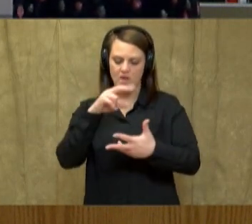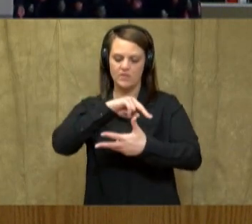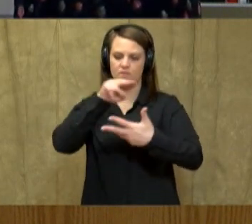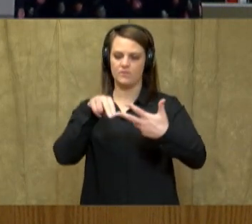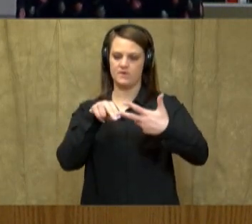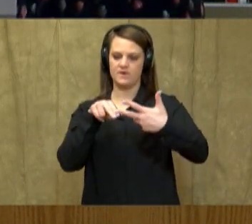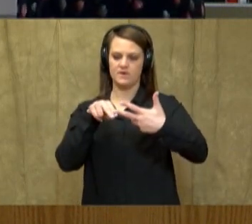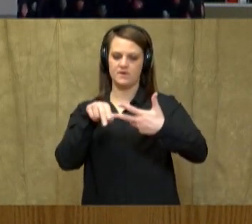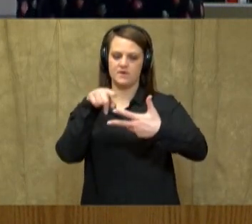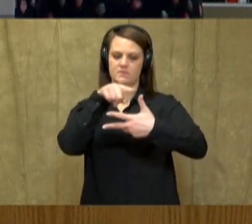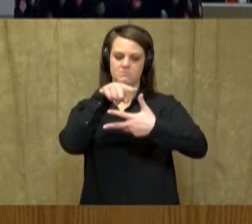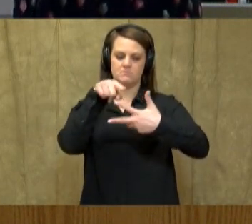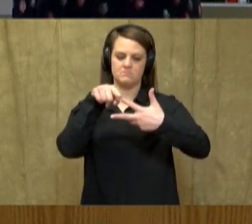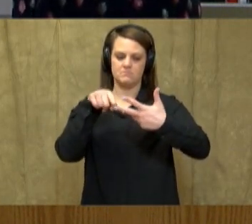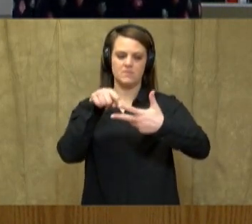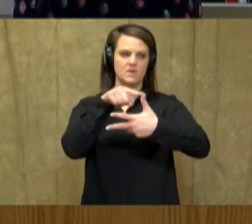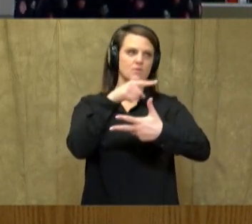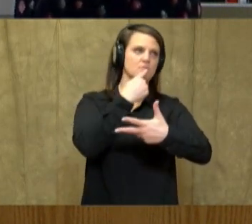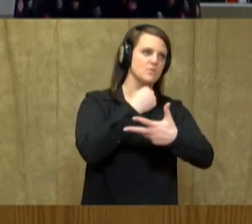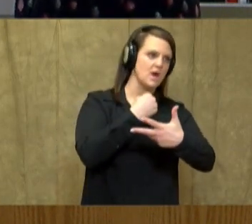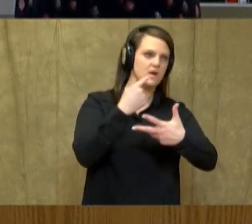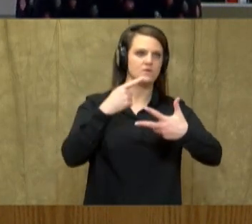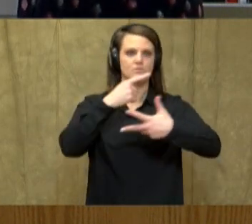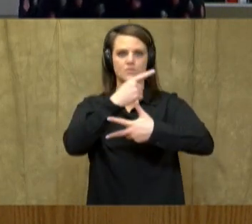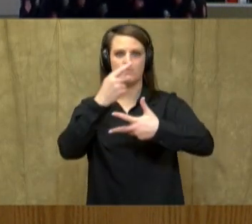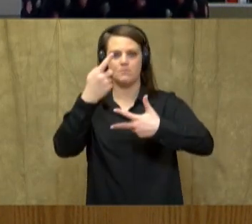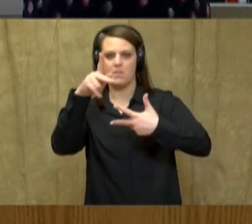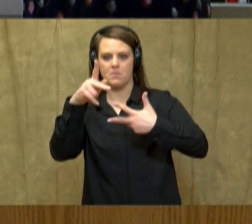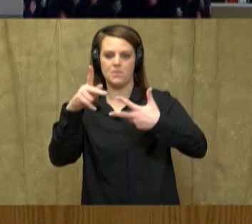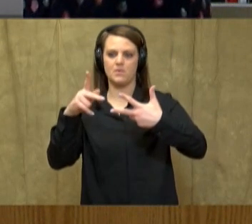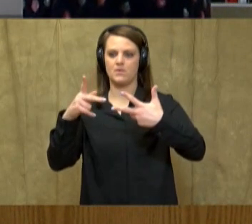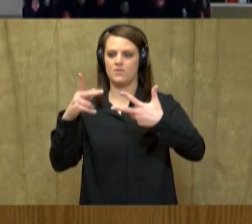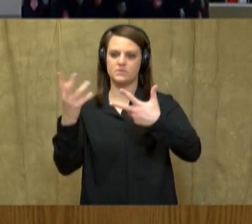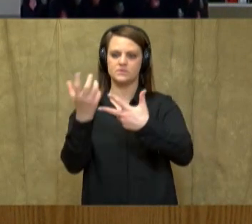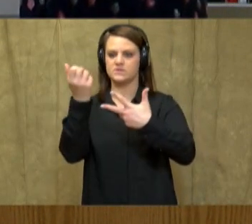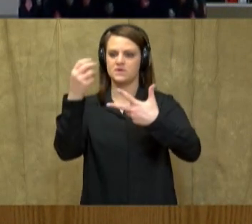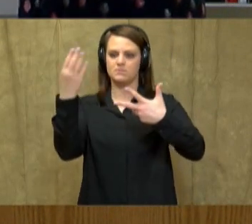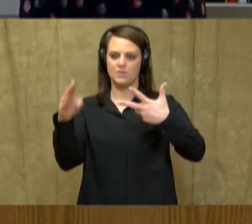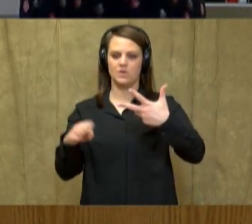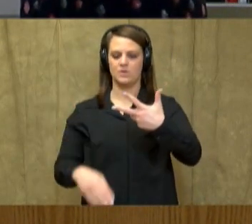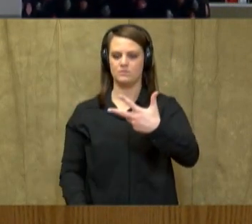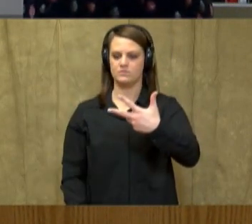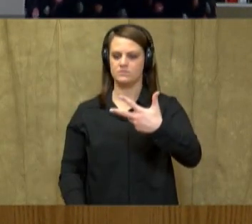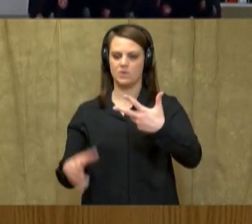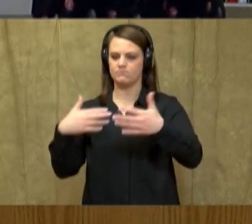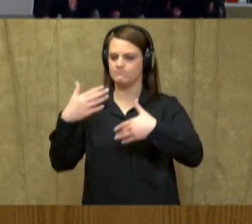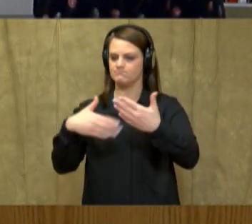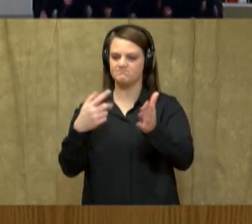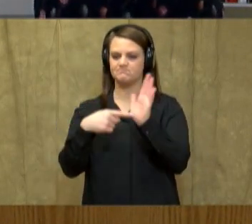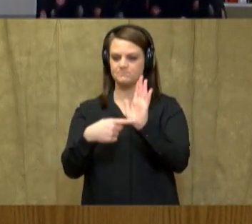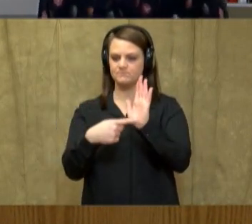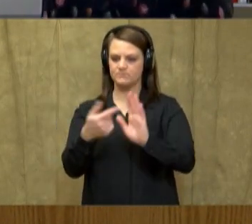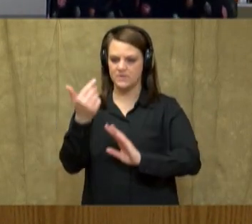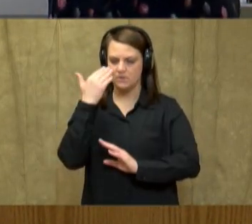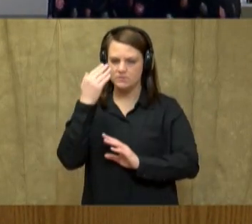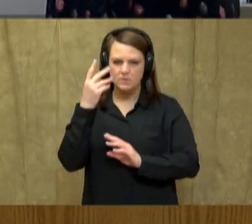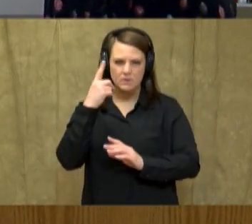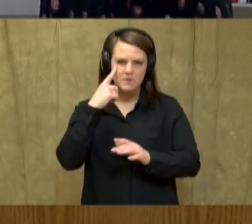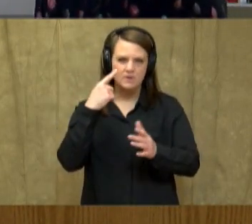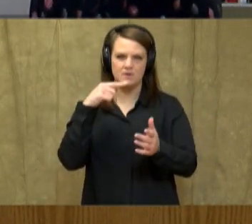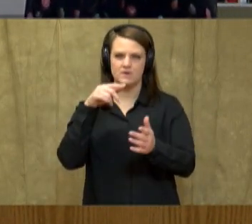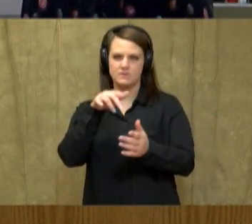You will see a red flower is crossed with a purple flower. What are the chances of a blue flower? Or so on. You're going to have to look for these clues